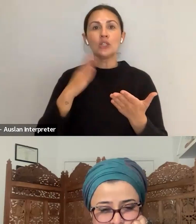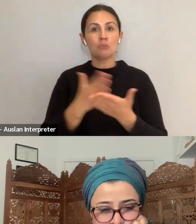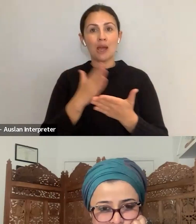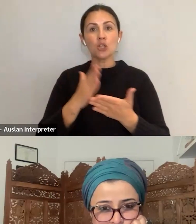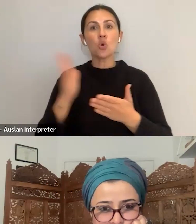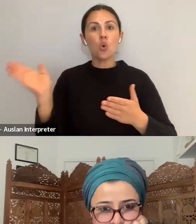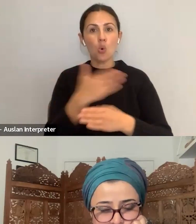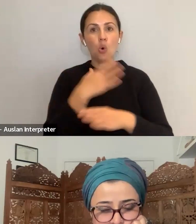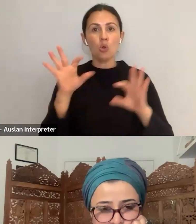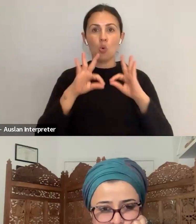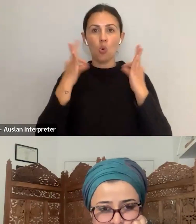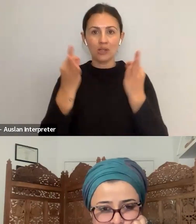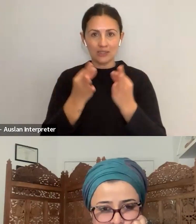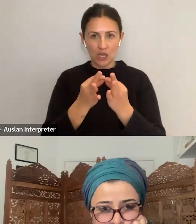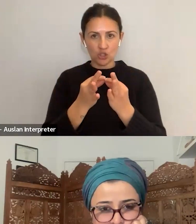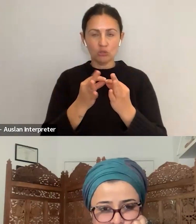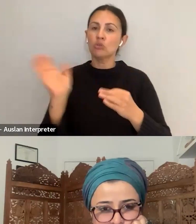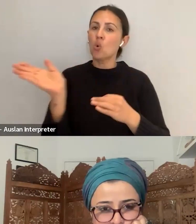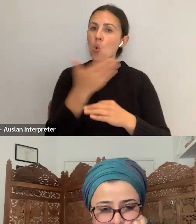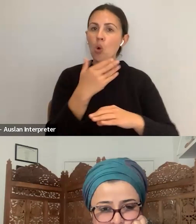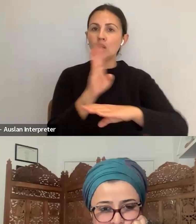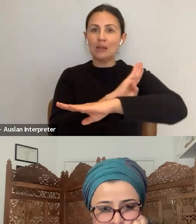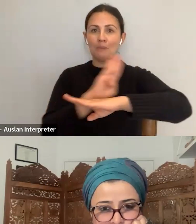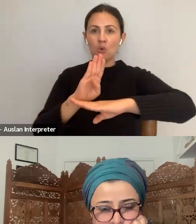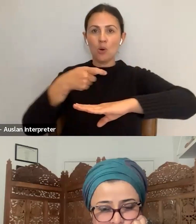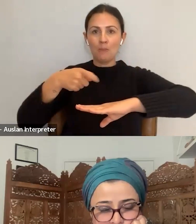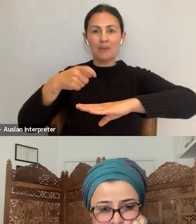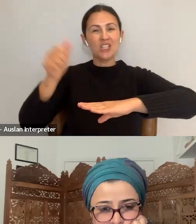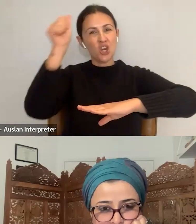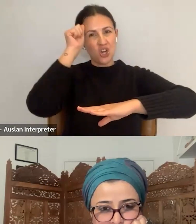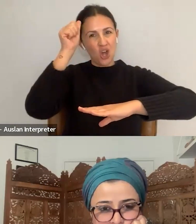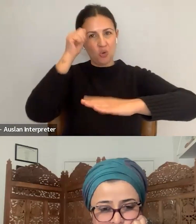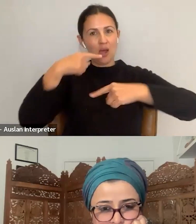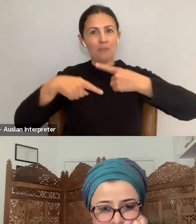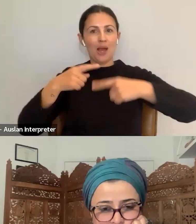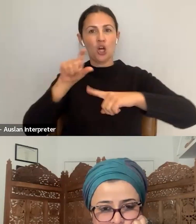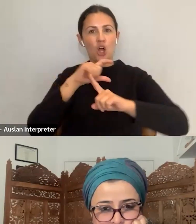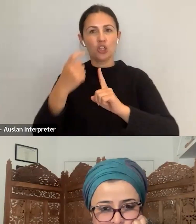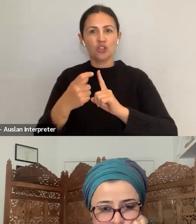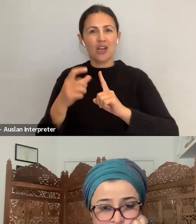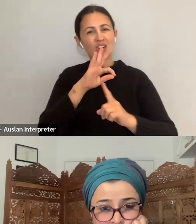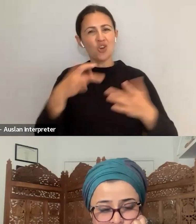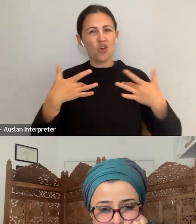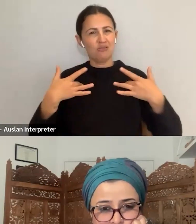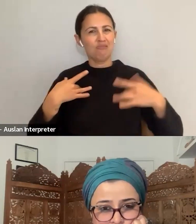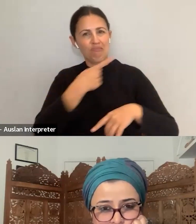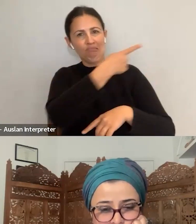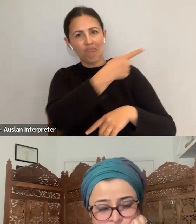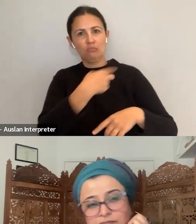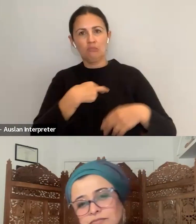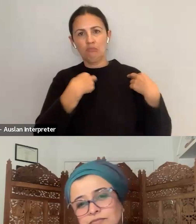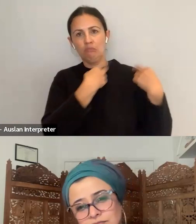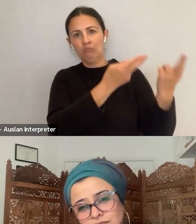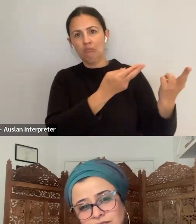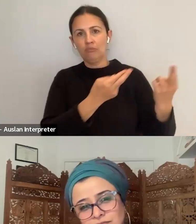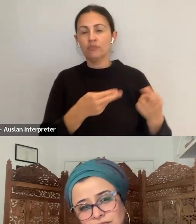of the work. And then what happens is the work isn't exceptional. It shouldn't be exceptional. This work should not be exceptional. You know, you